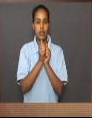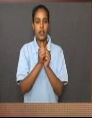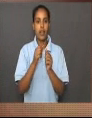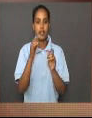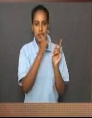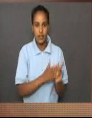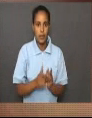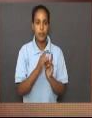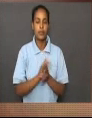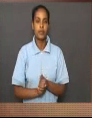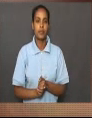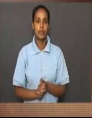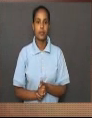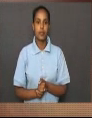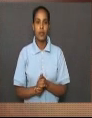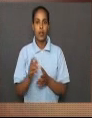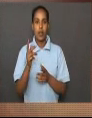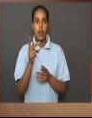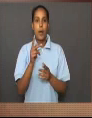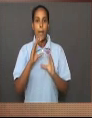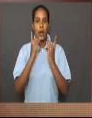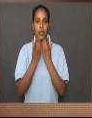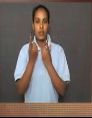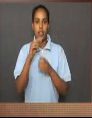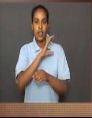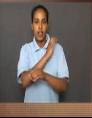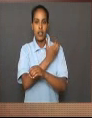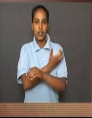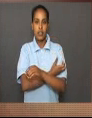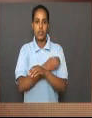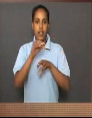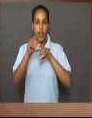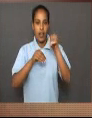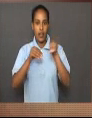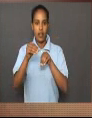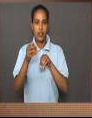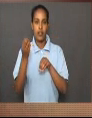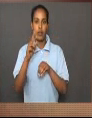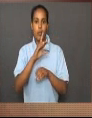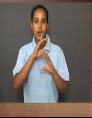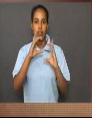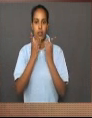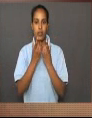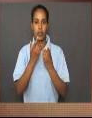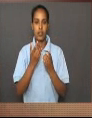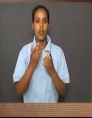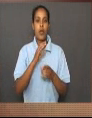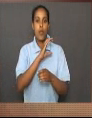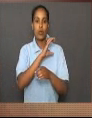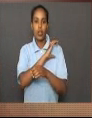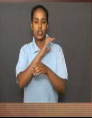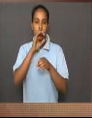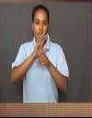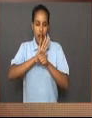system. Part of the energy is kinetic, and part of it is